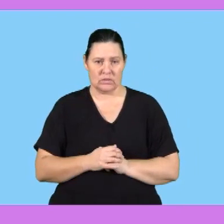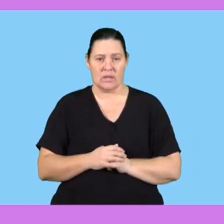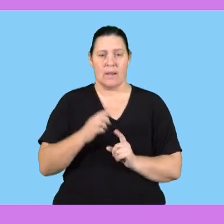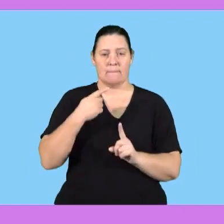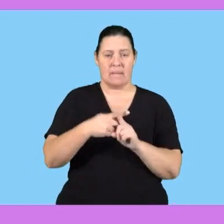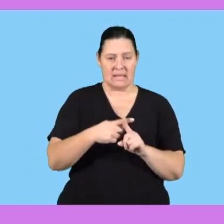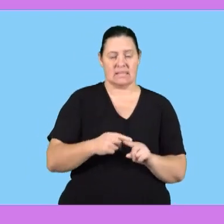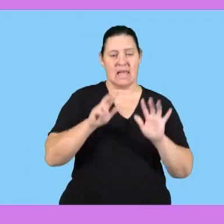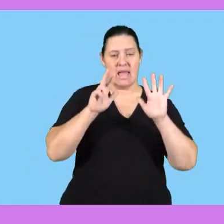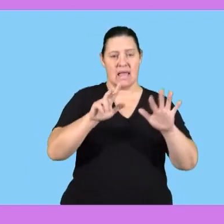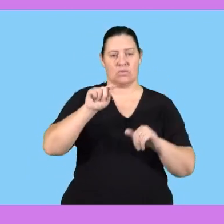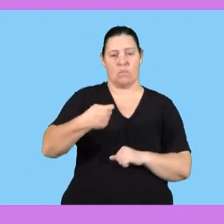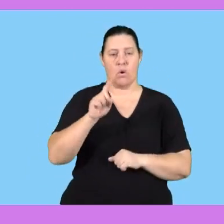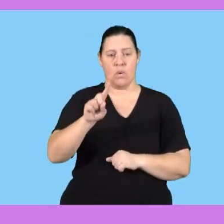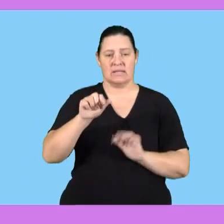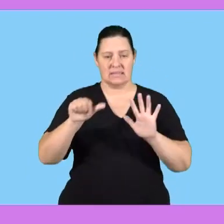9.42% plus